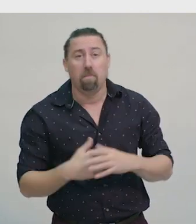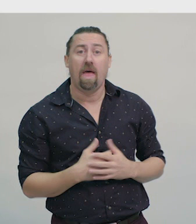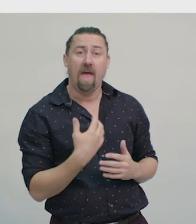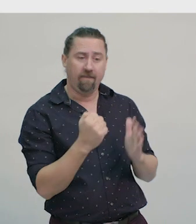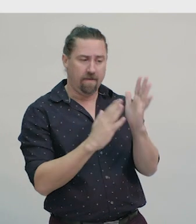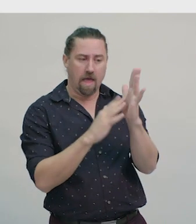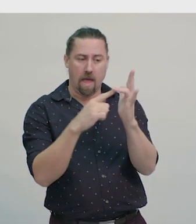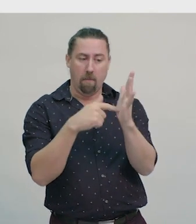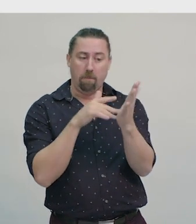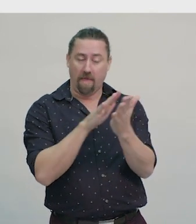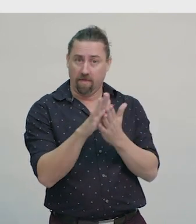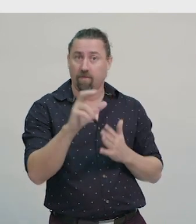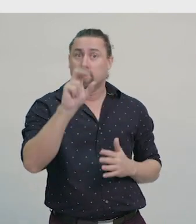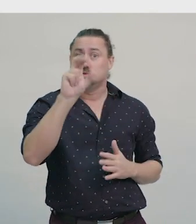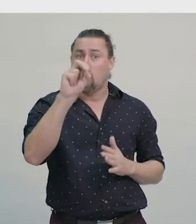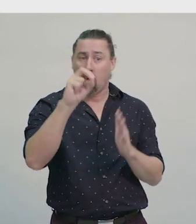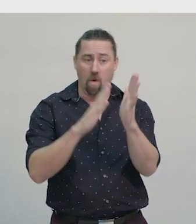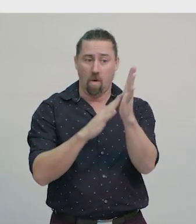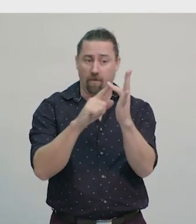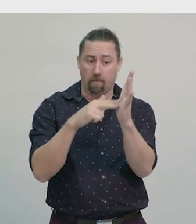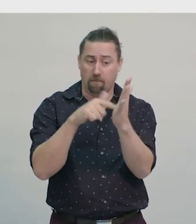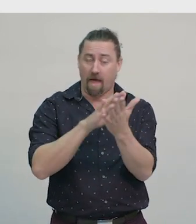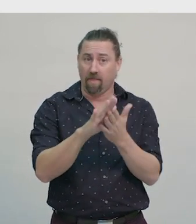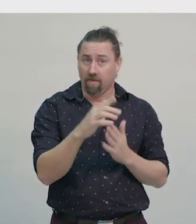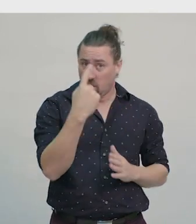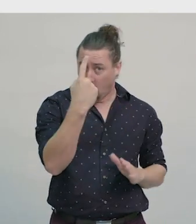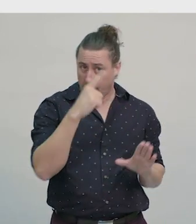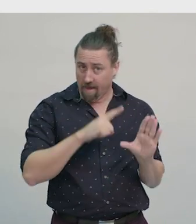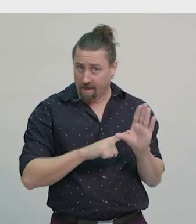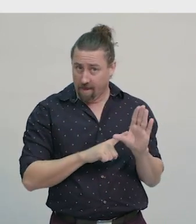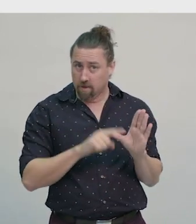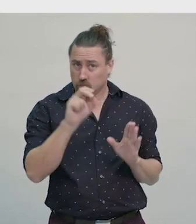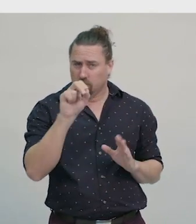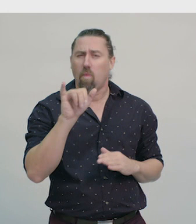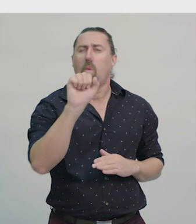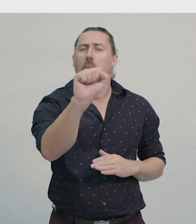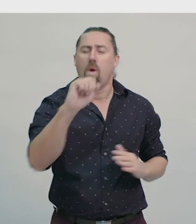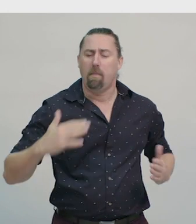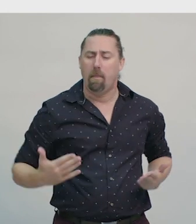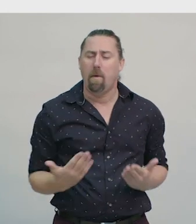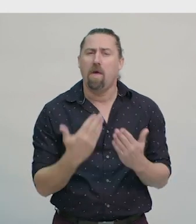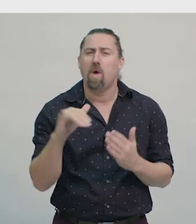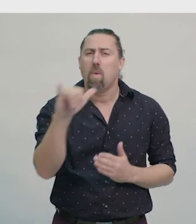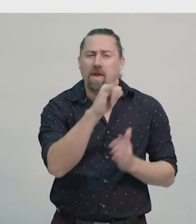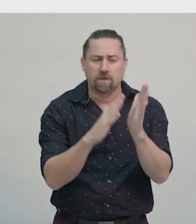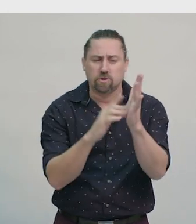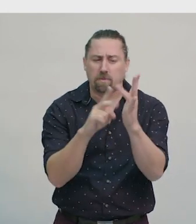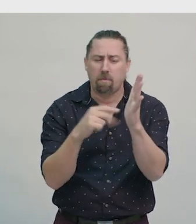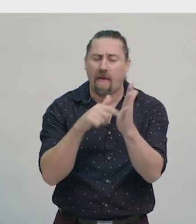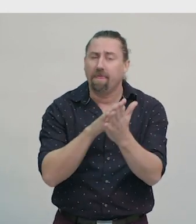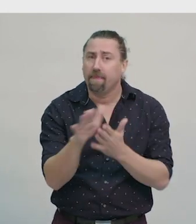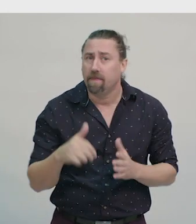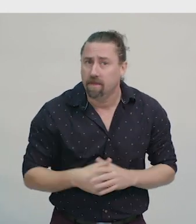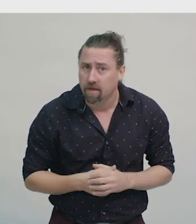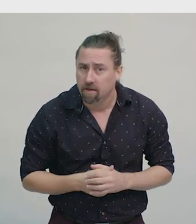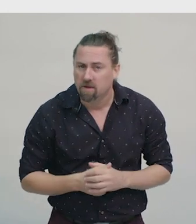months. There are 12 months in a year. I wonder what month your birthday is in. Let's pick a month